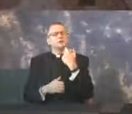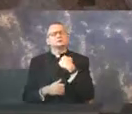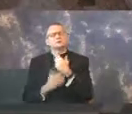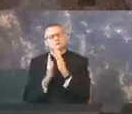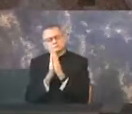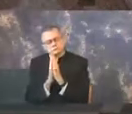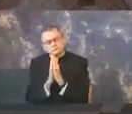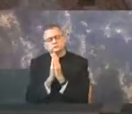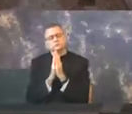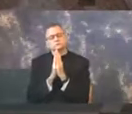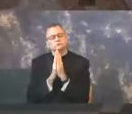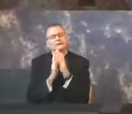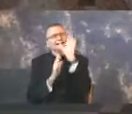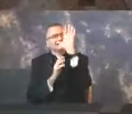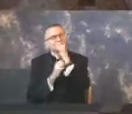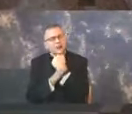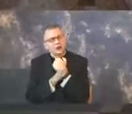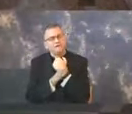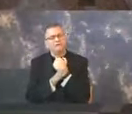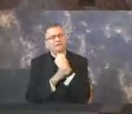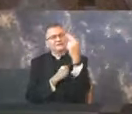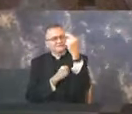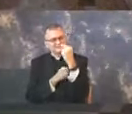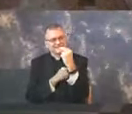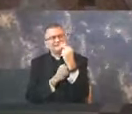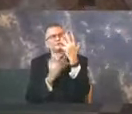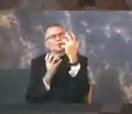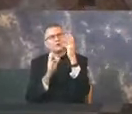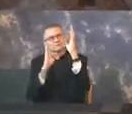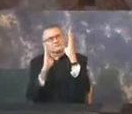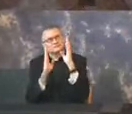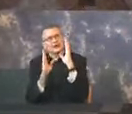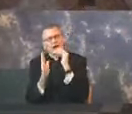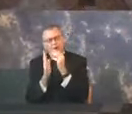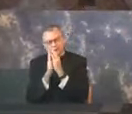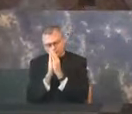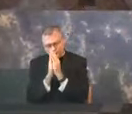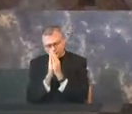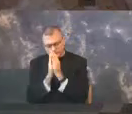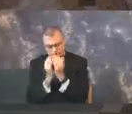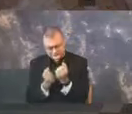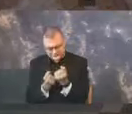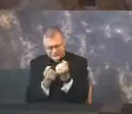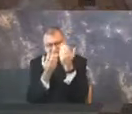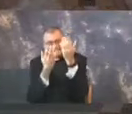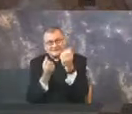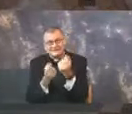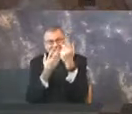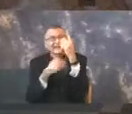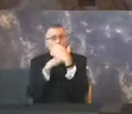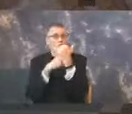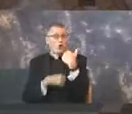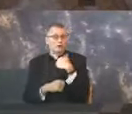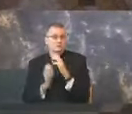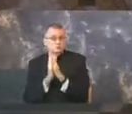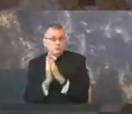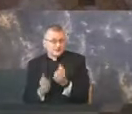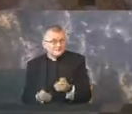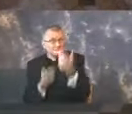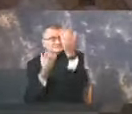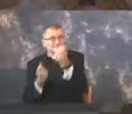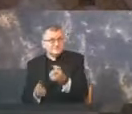but because God in His love is so disposed to the prayers of those whom He has called. Of